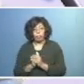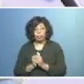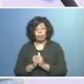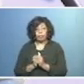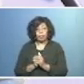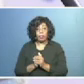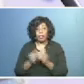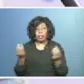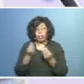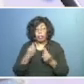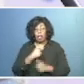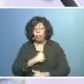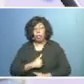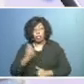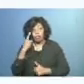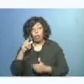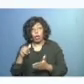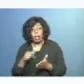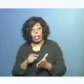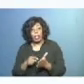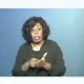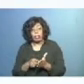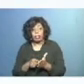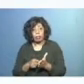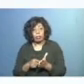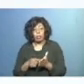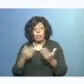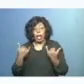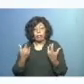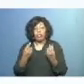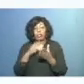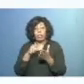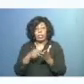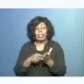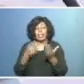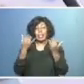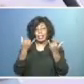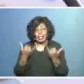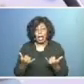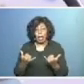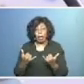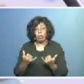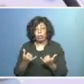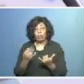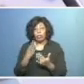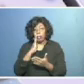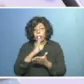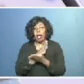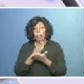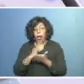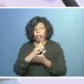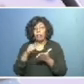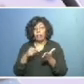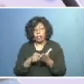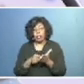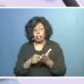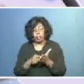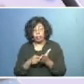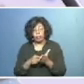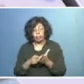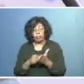no apology for this. We have to do this now to be a part of this, but not go in